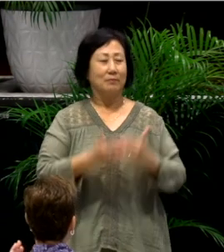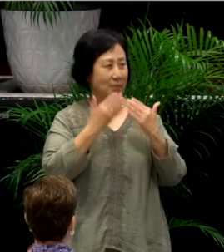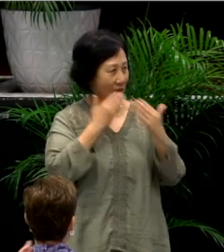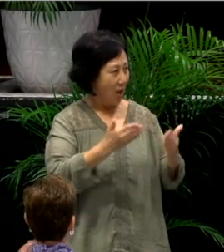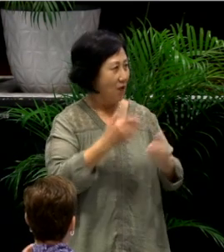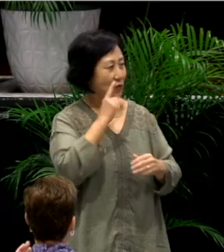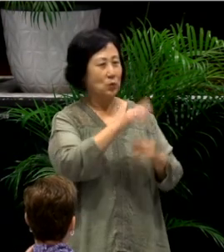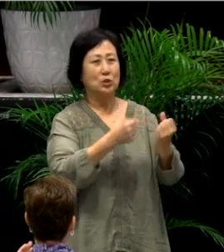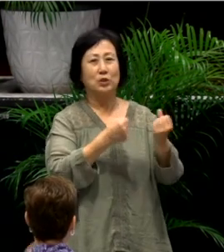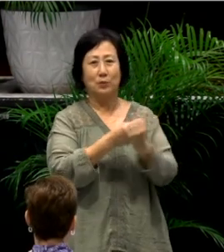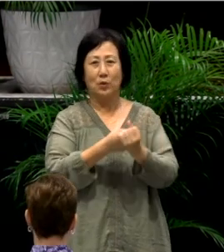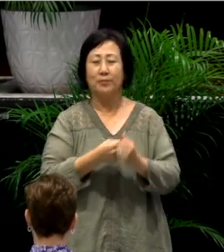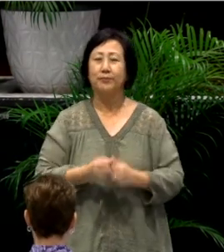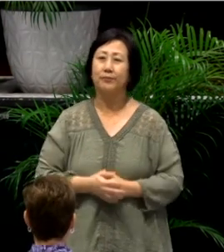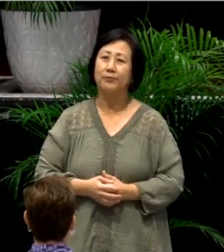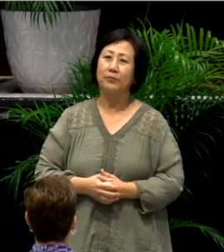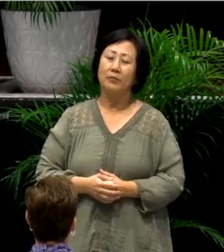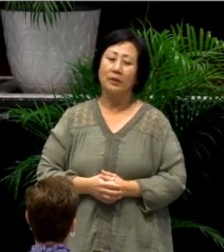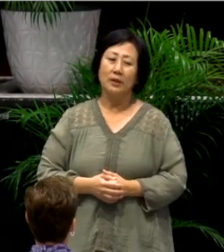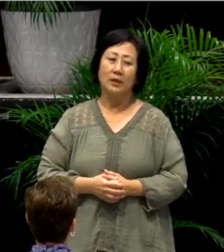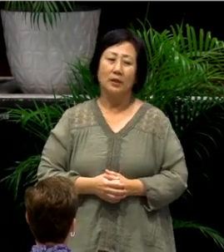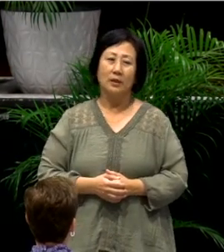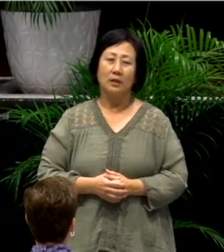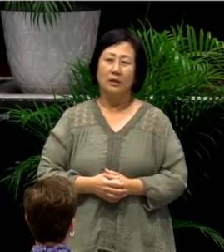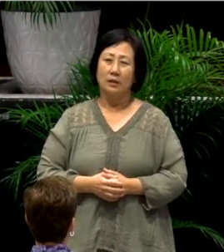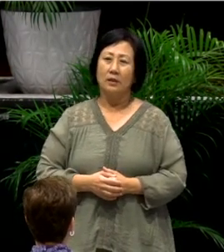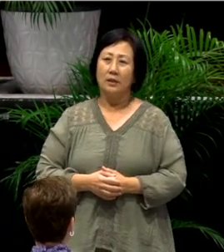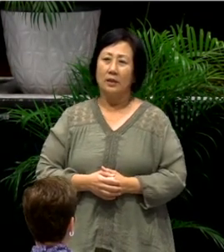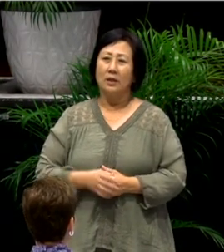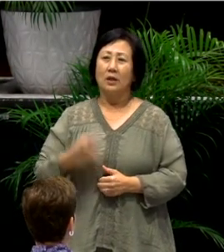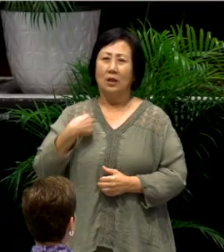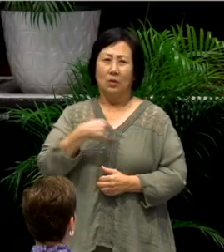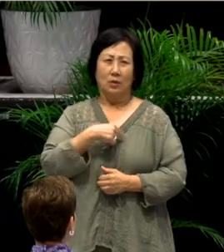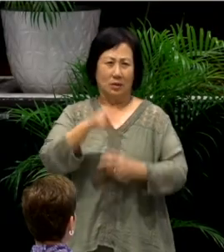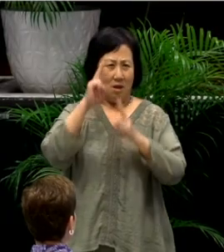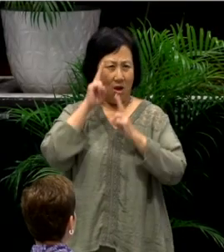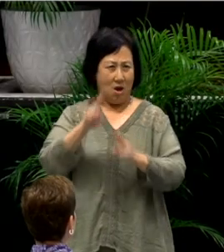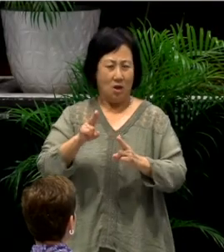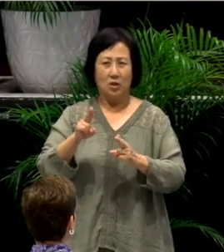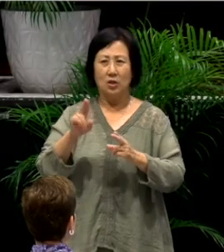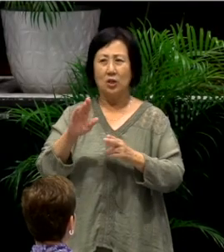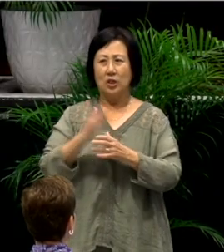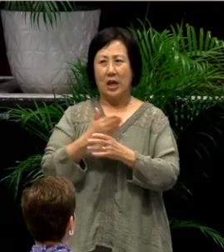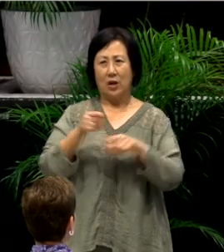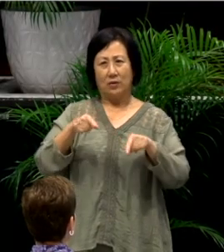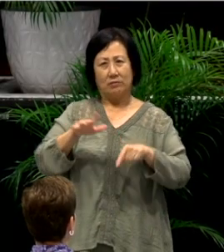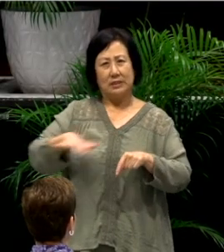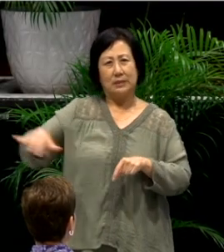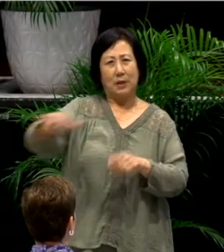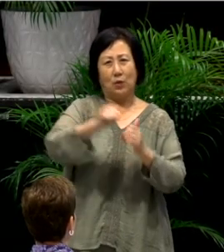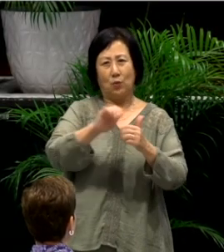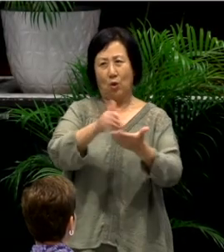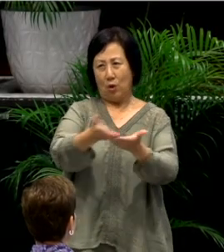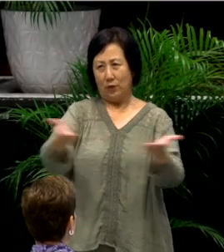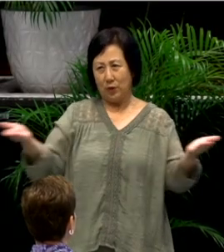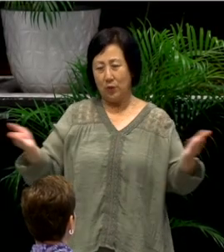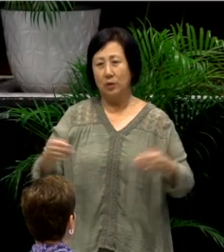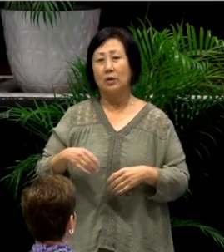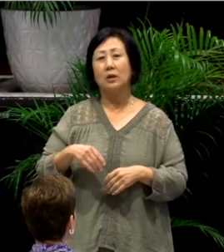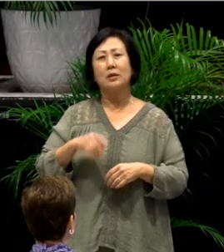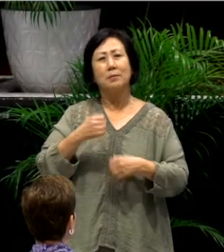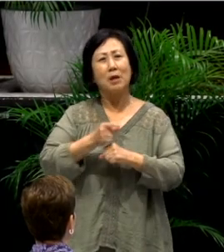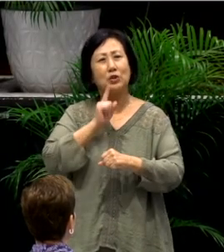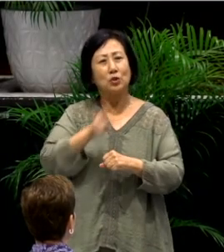your support. And of course, we are very honored to share this space with you all. To